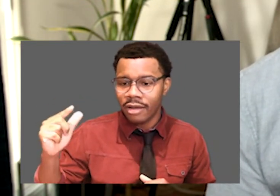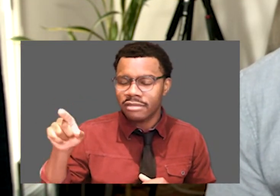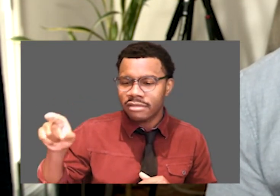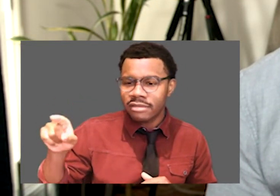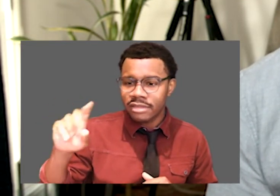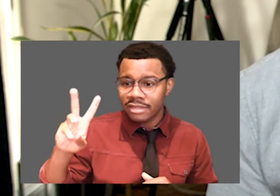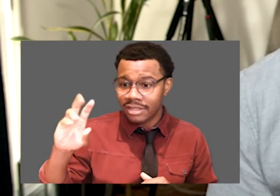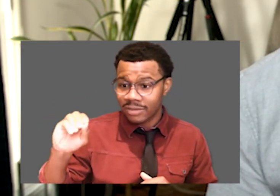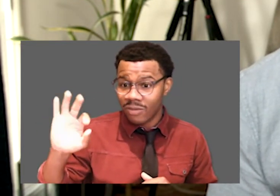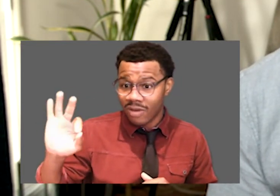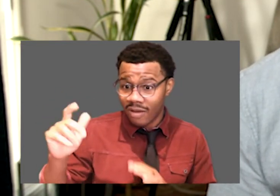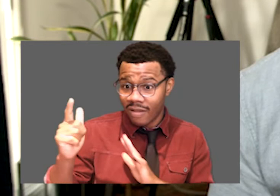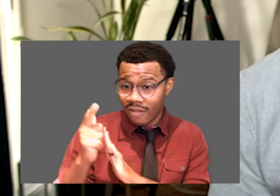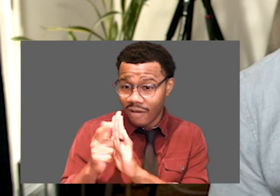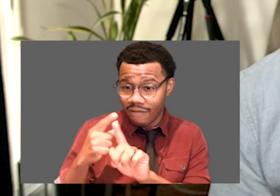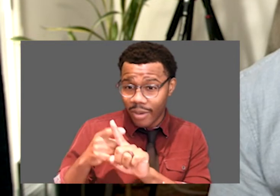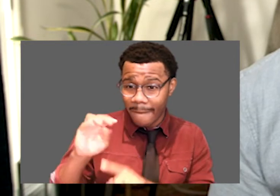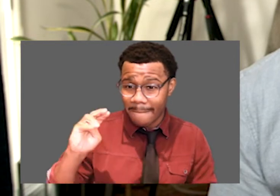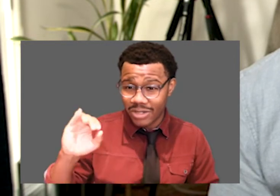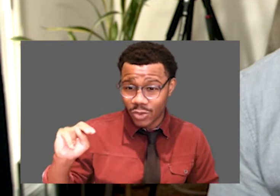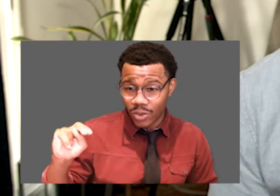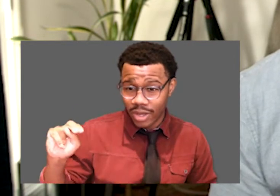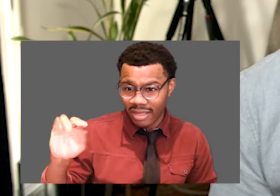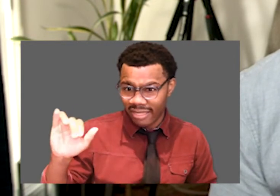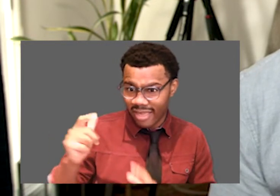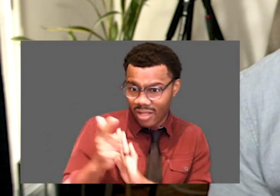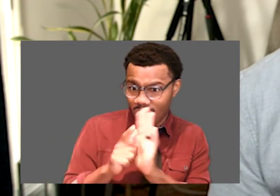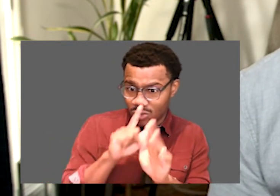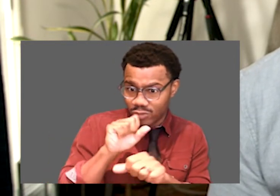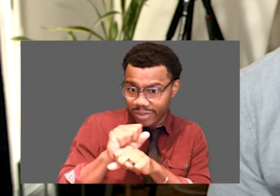Statute 609.34, a real law.